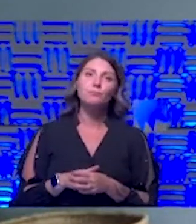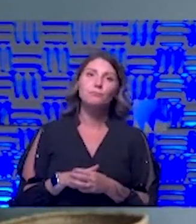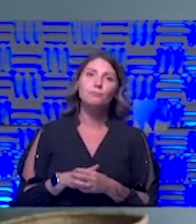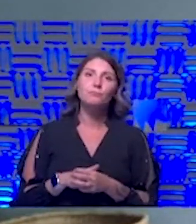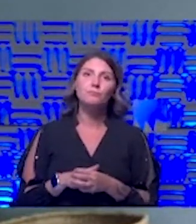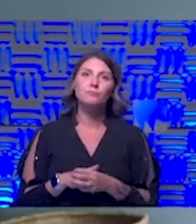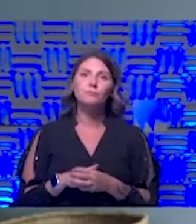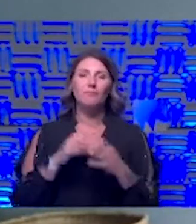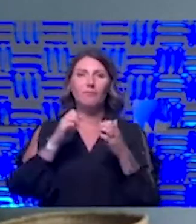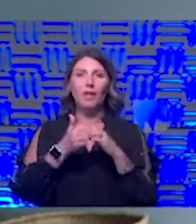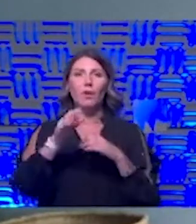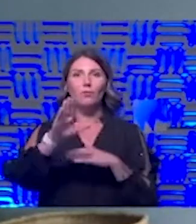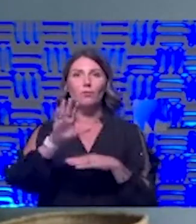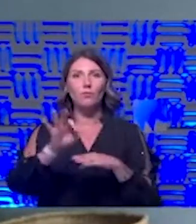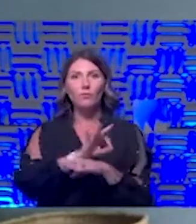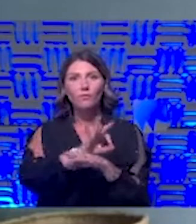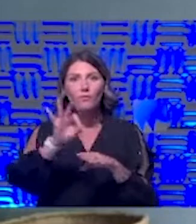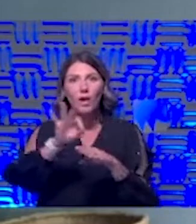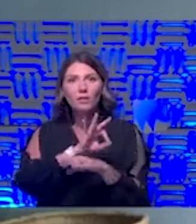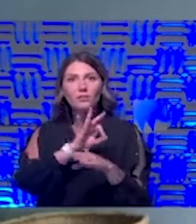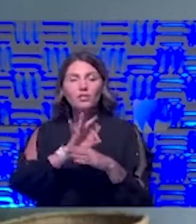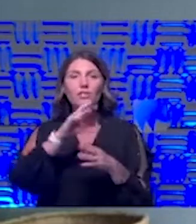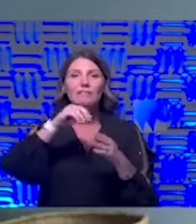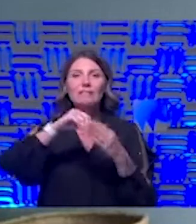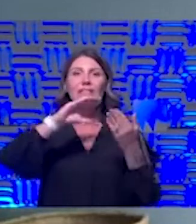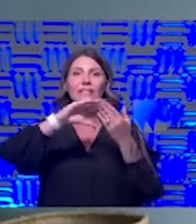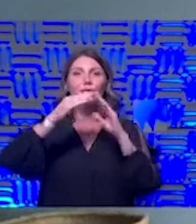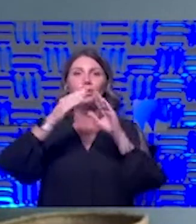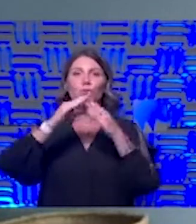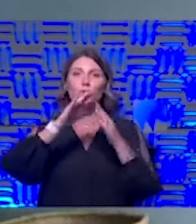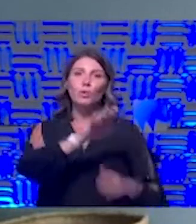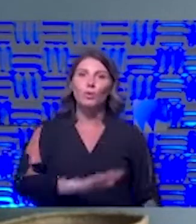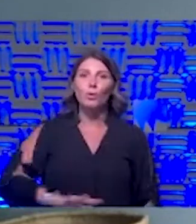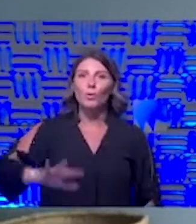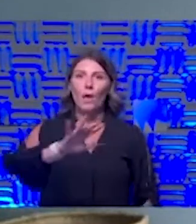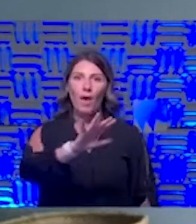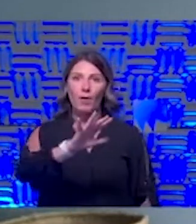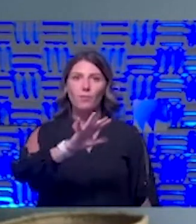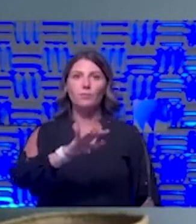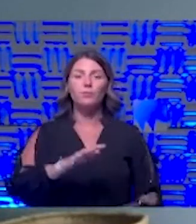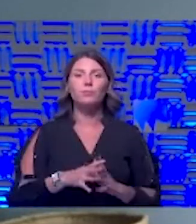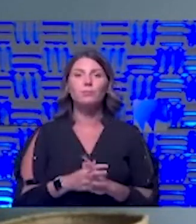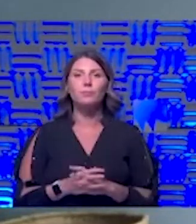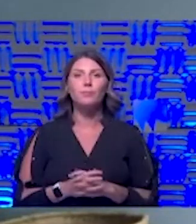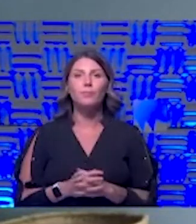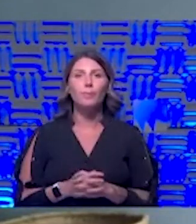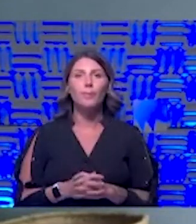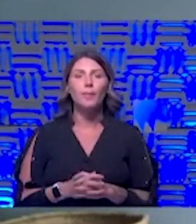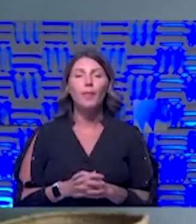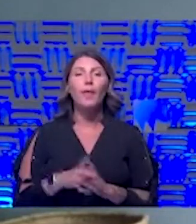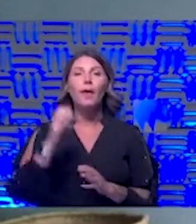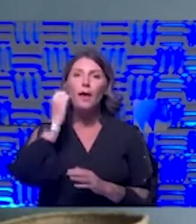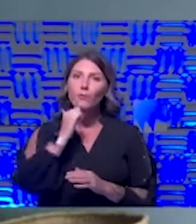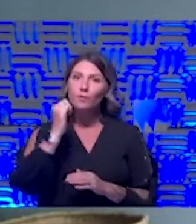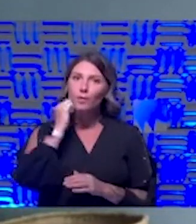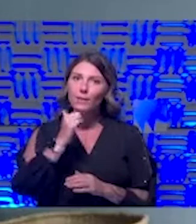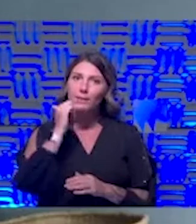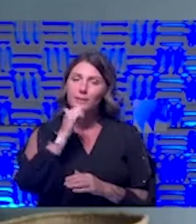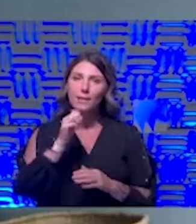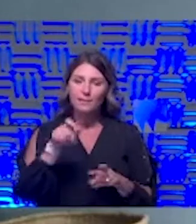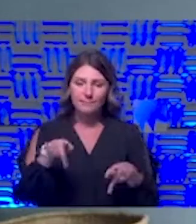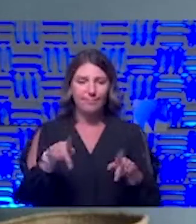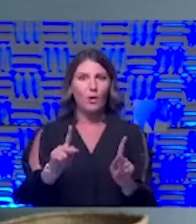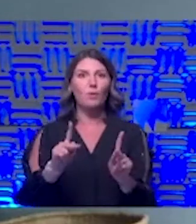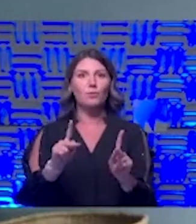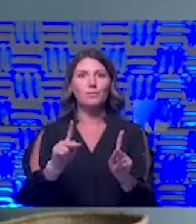how you're functioning impacts the community around you. And so every day is an opportunity